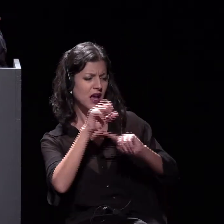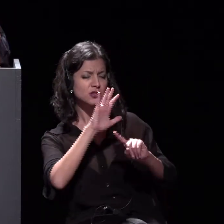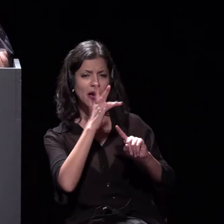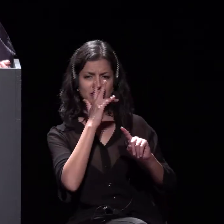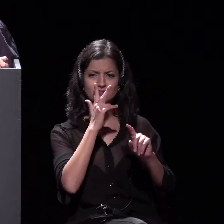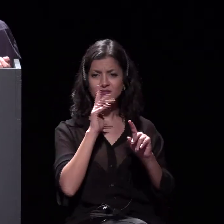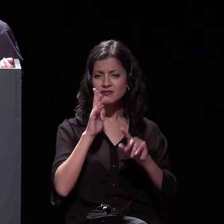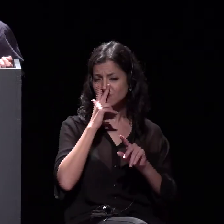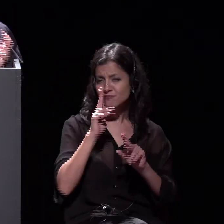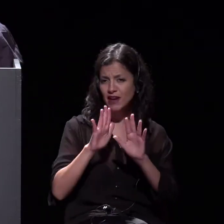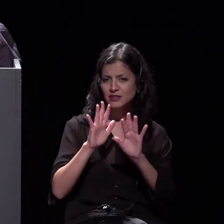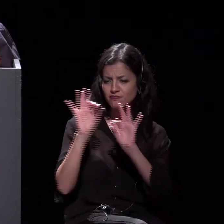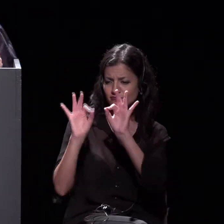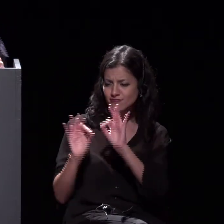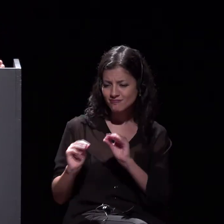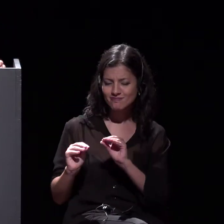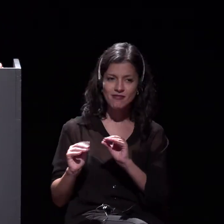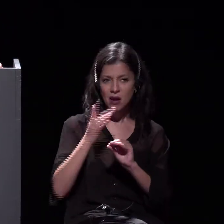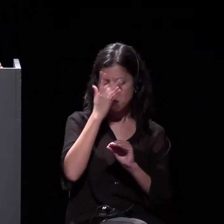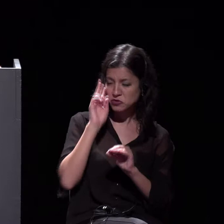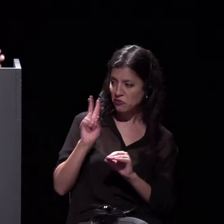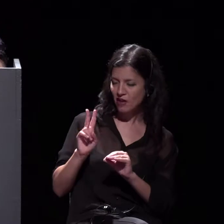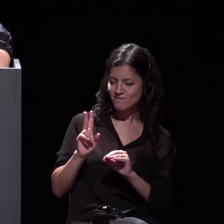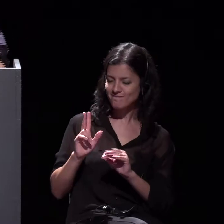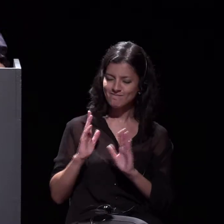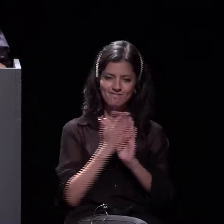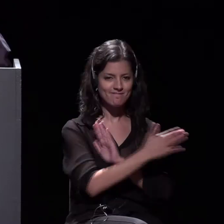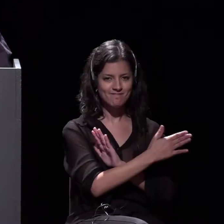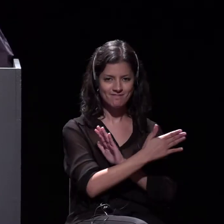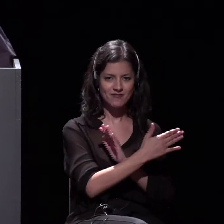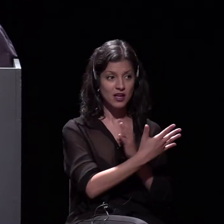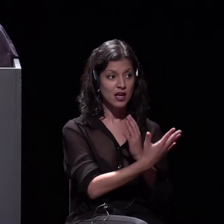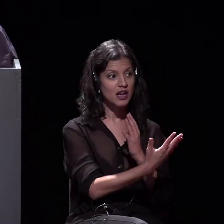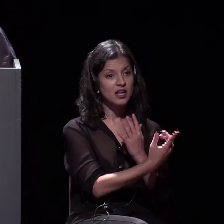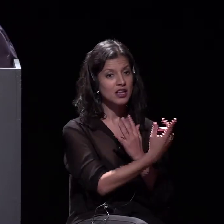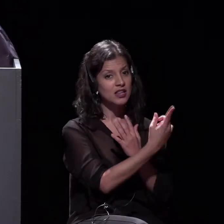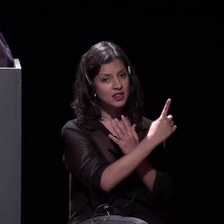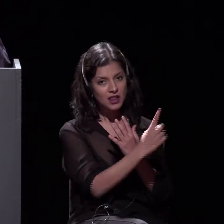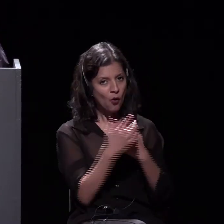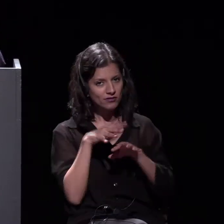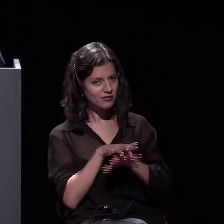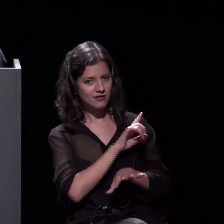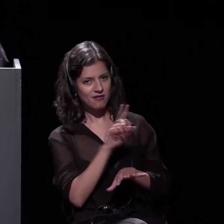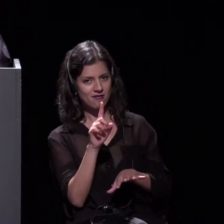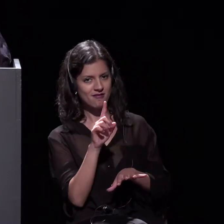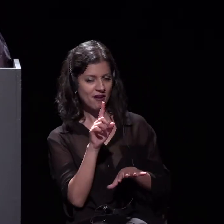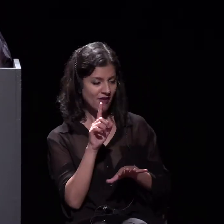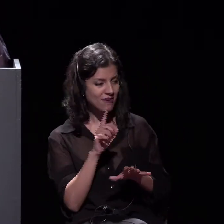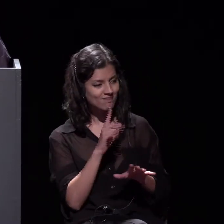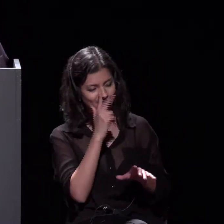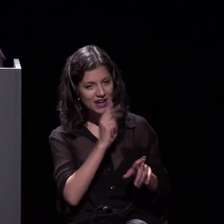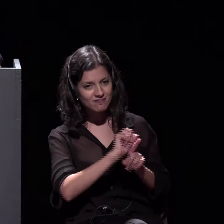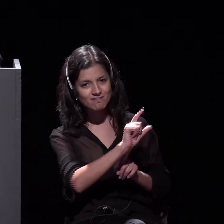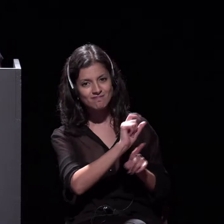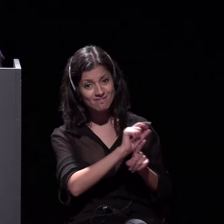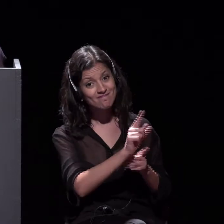Any appeal to an existing community, whether it is in Santa Ana or elsewhere, is problematic, and certainly we should be